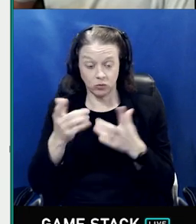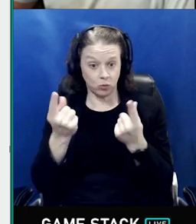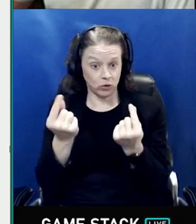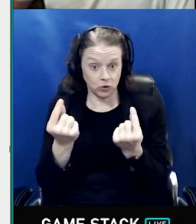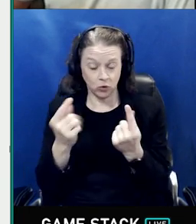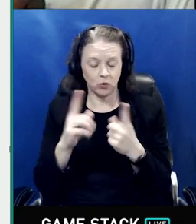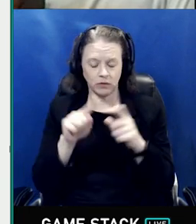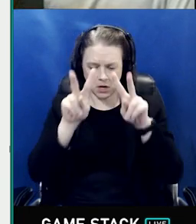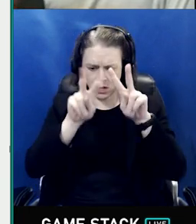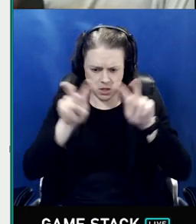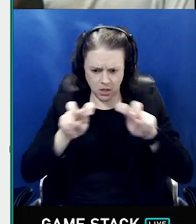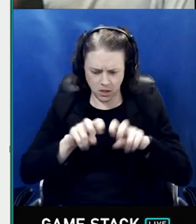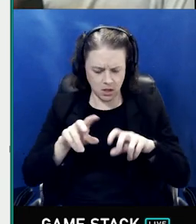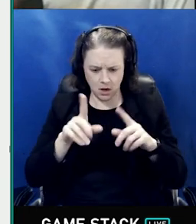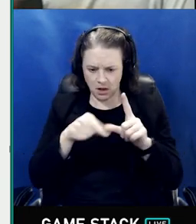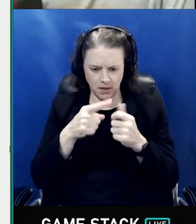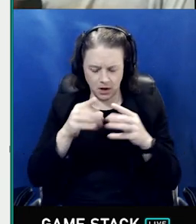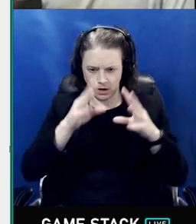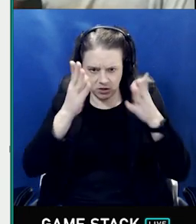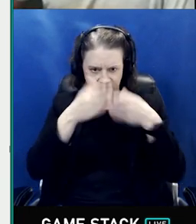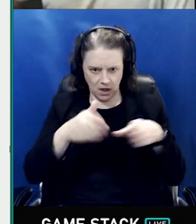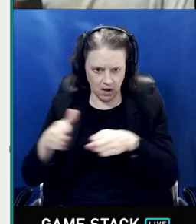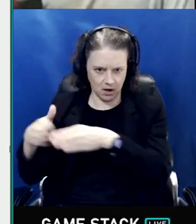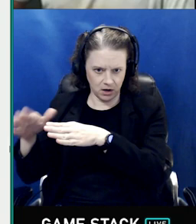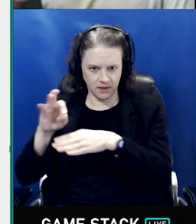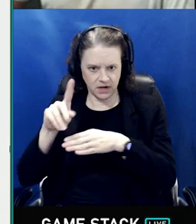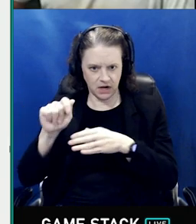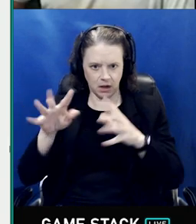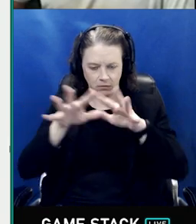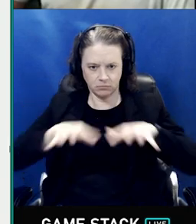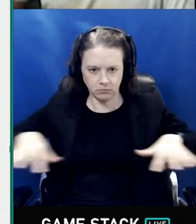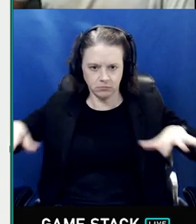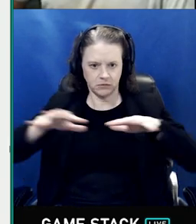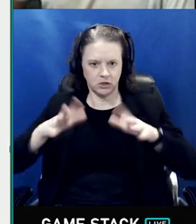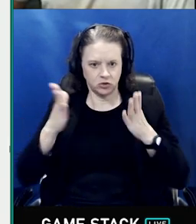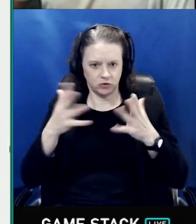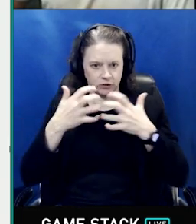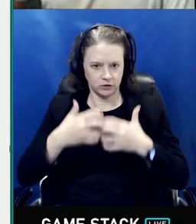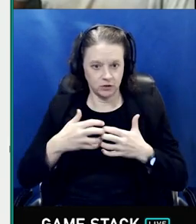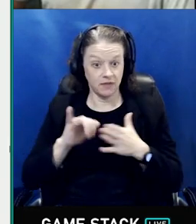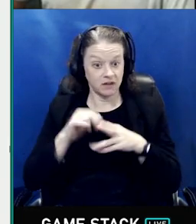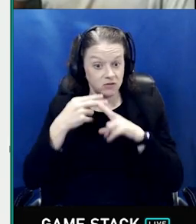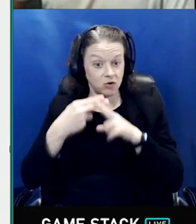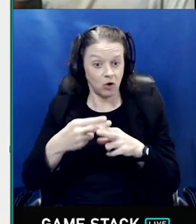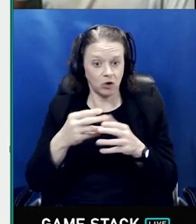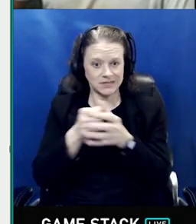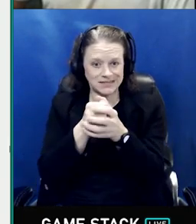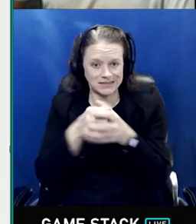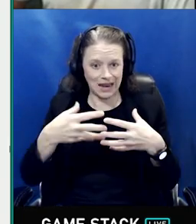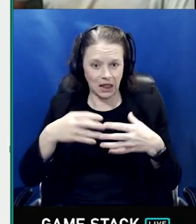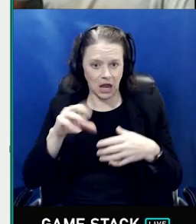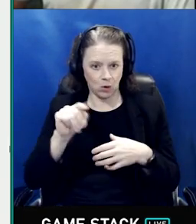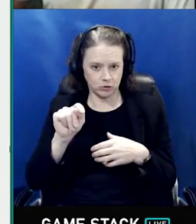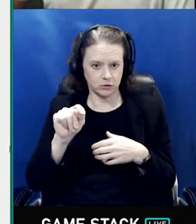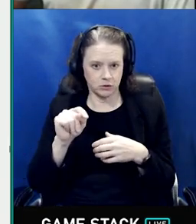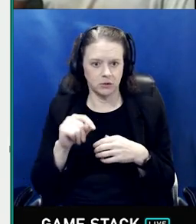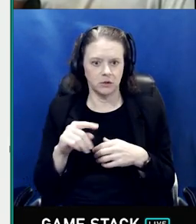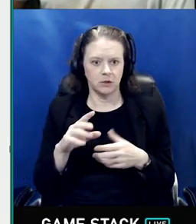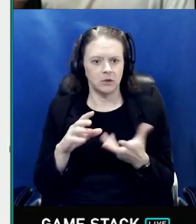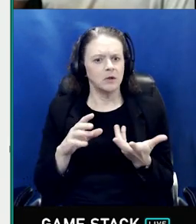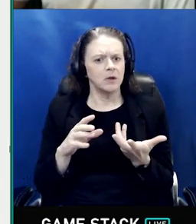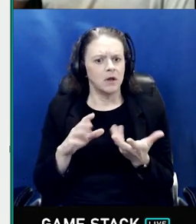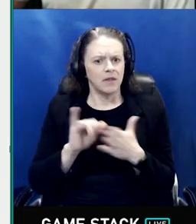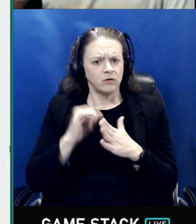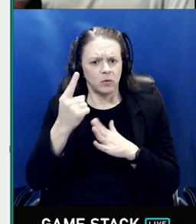a cluster of servers in the cloud. And this is better known as scale-out. And it's one of the ways how we can achieve extreme